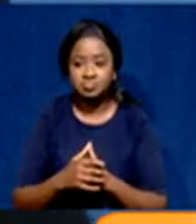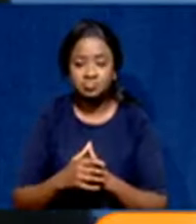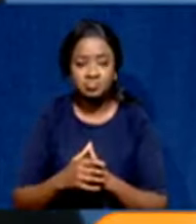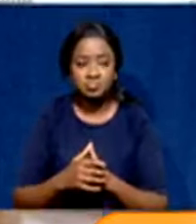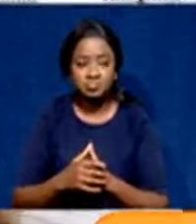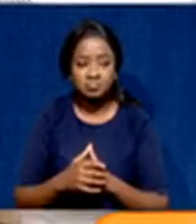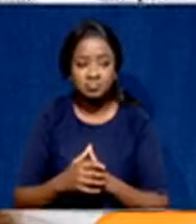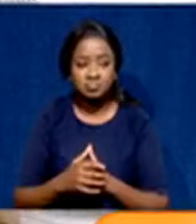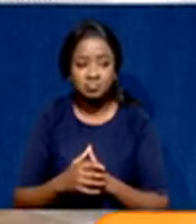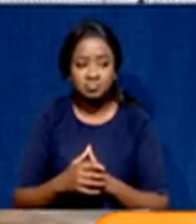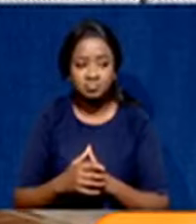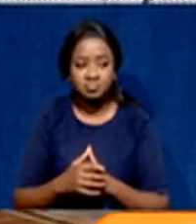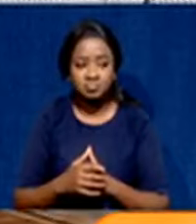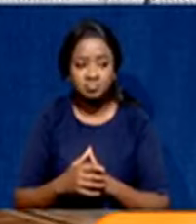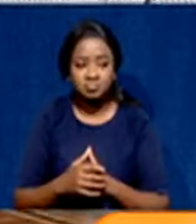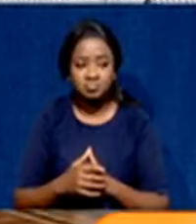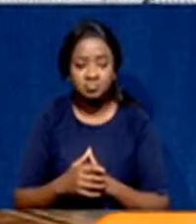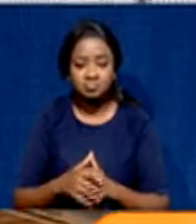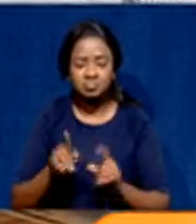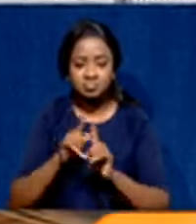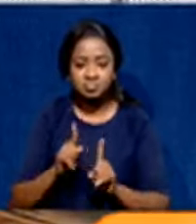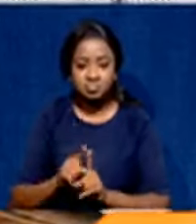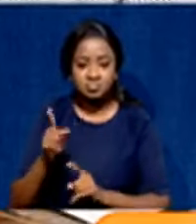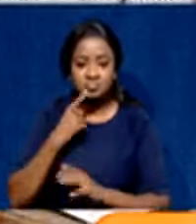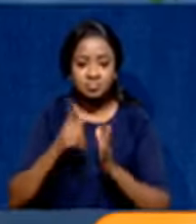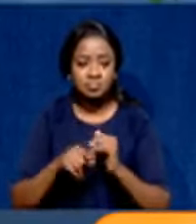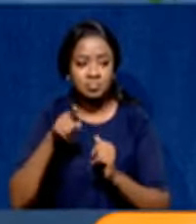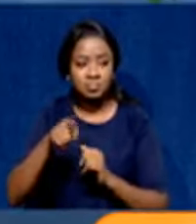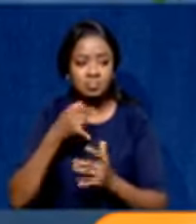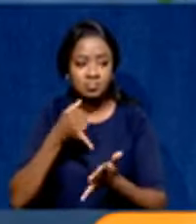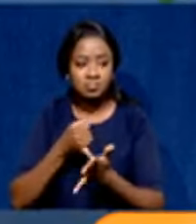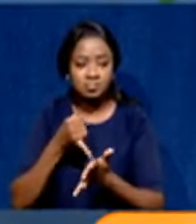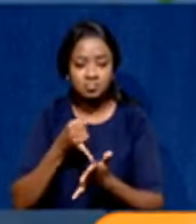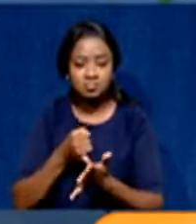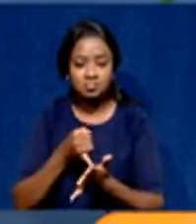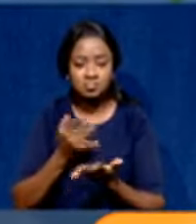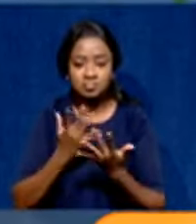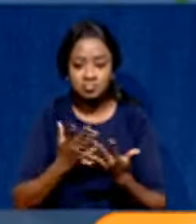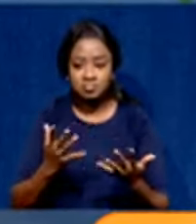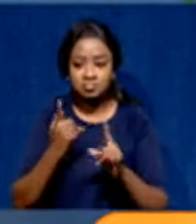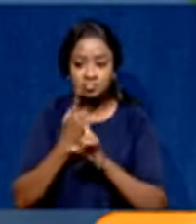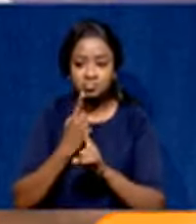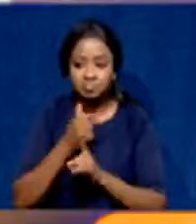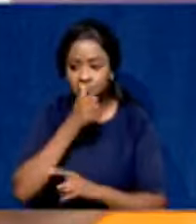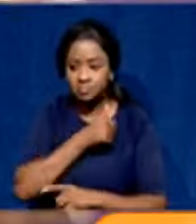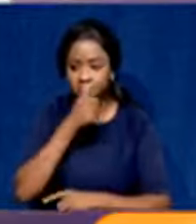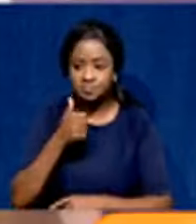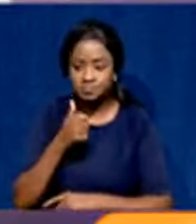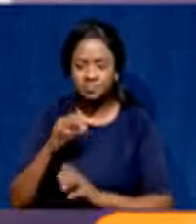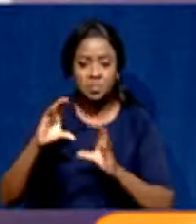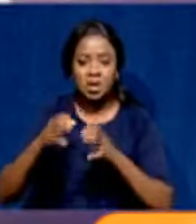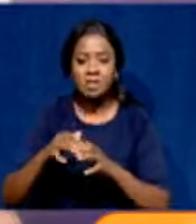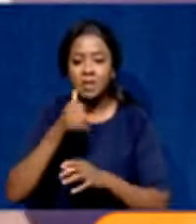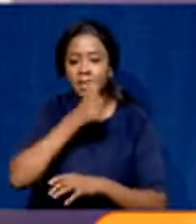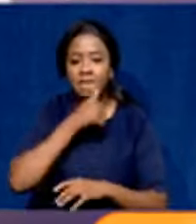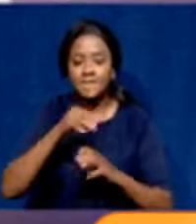the license. However, Mutua argues that this constitutes interference with the affairs of a private entity. A private company